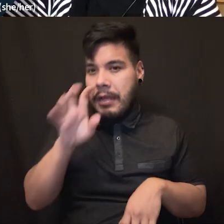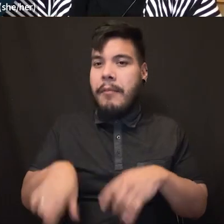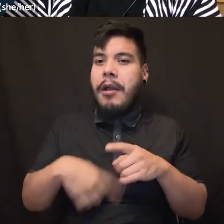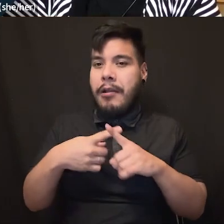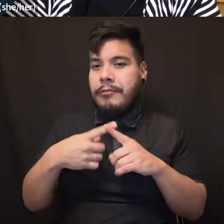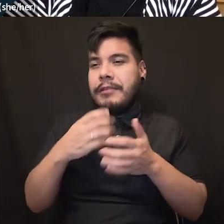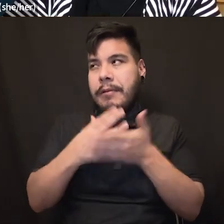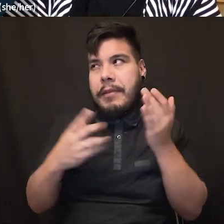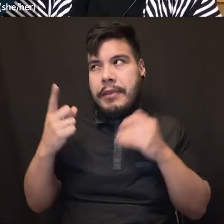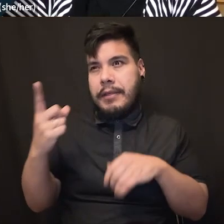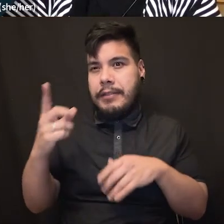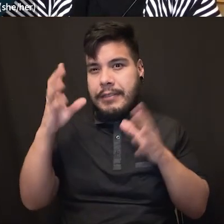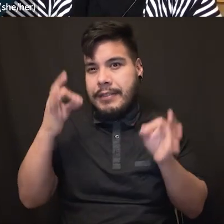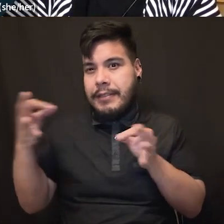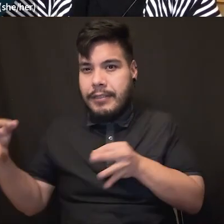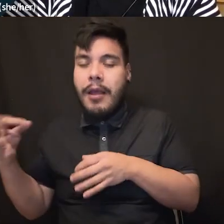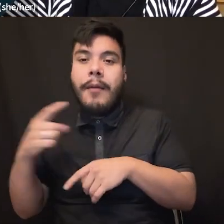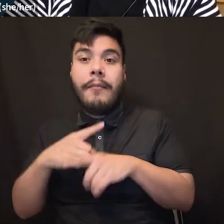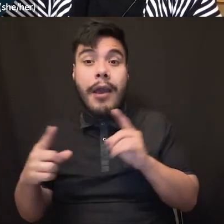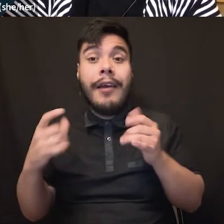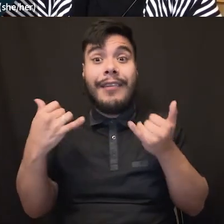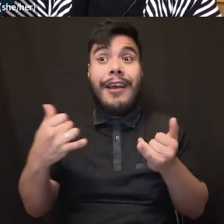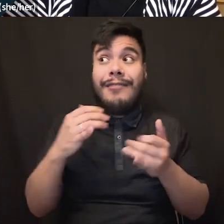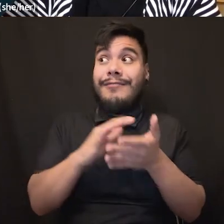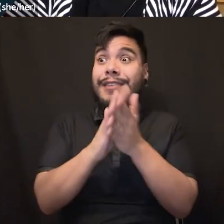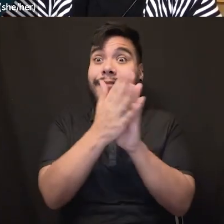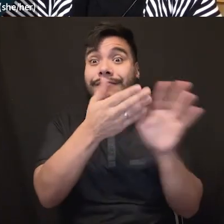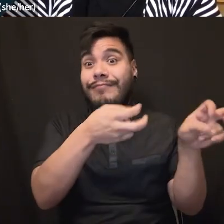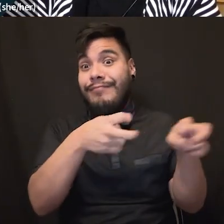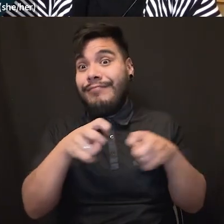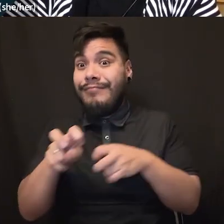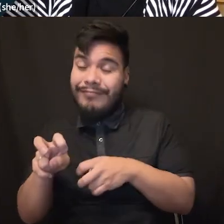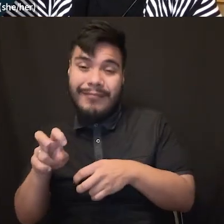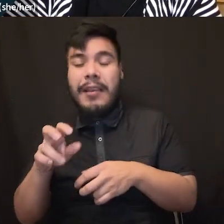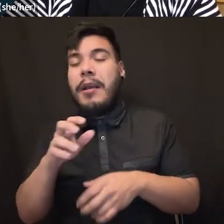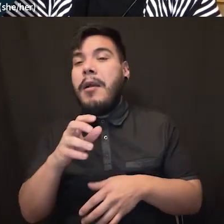made. But it's also started to become a biography about me. So